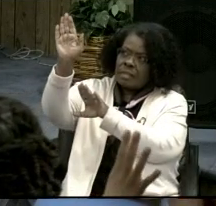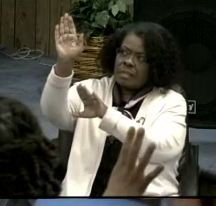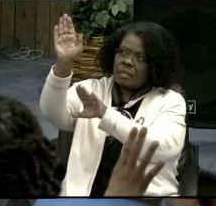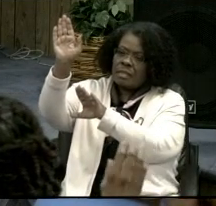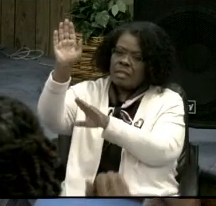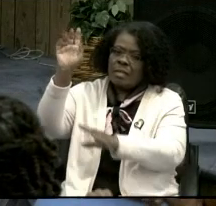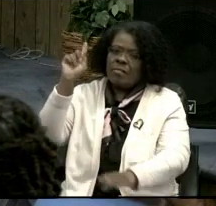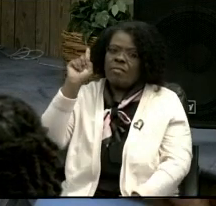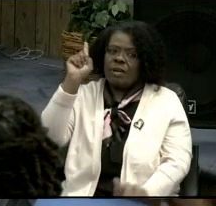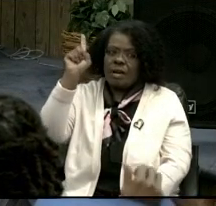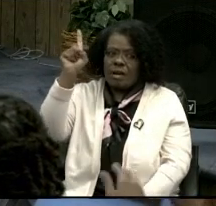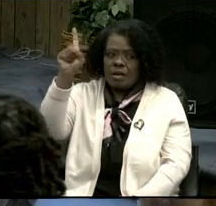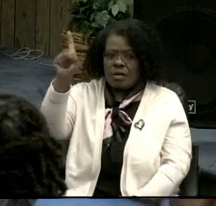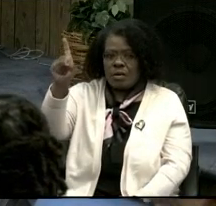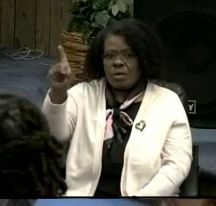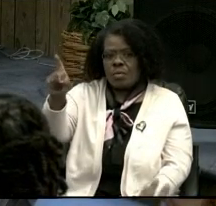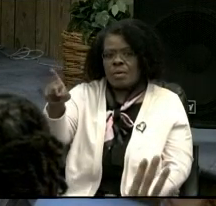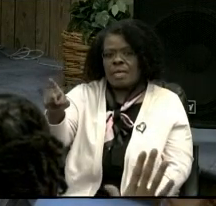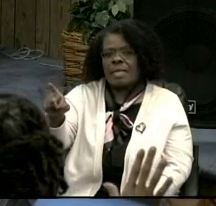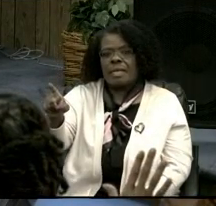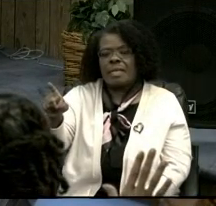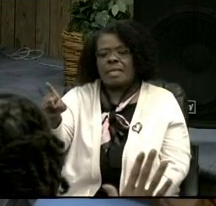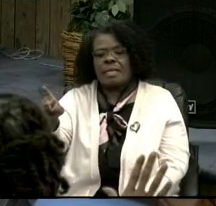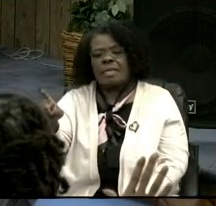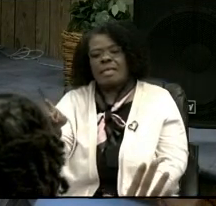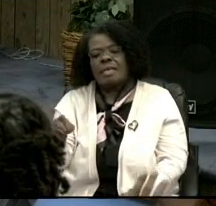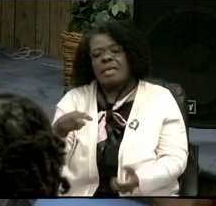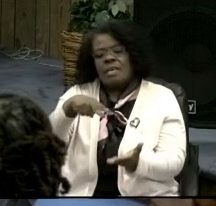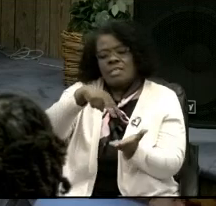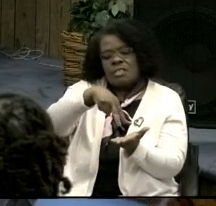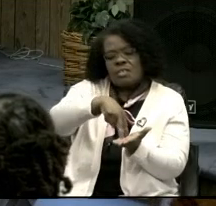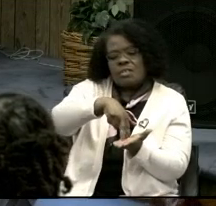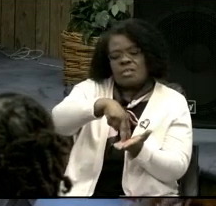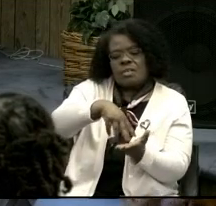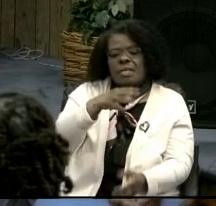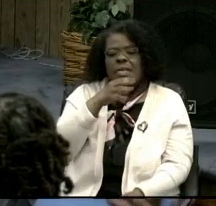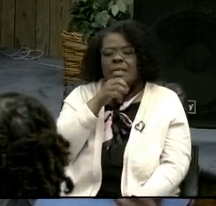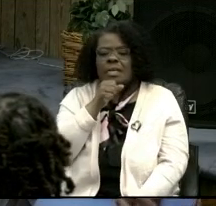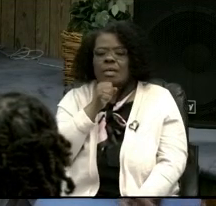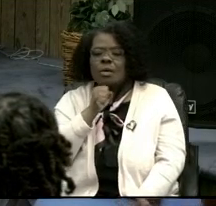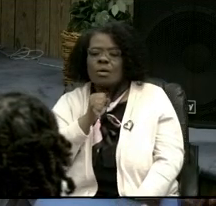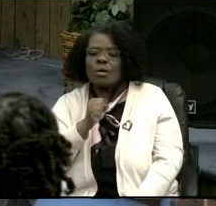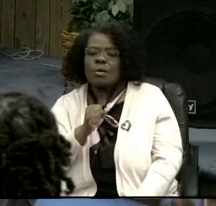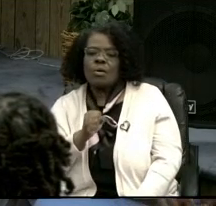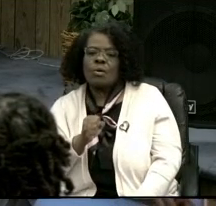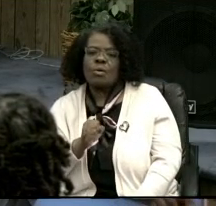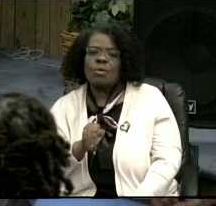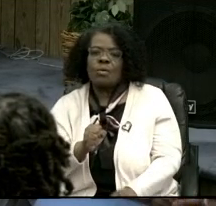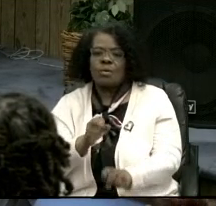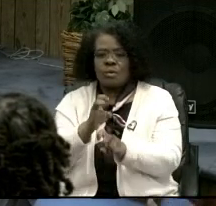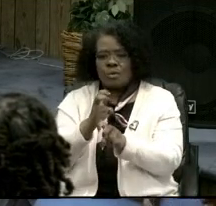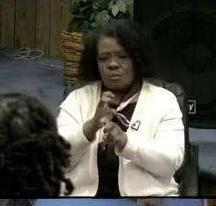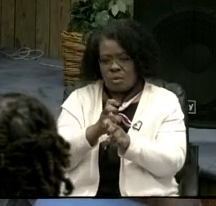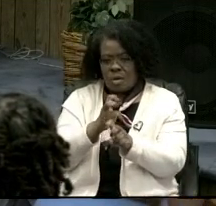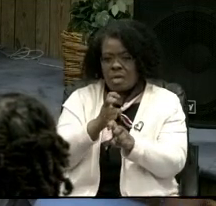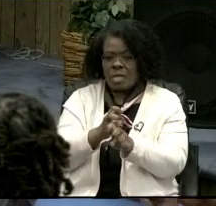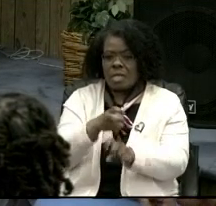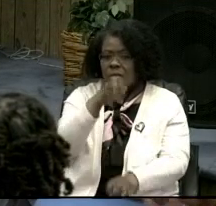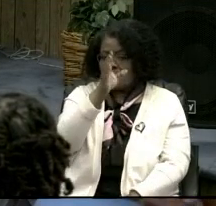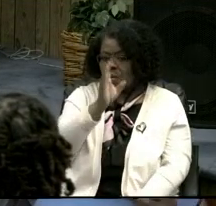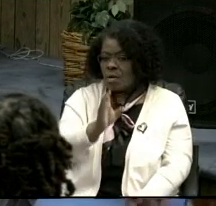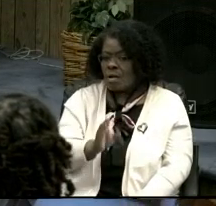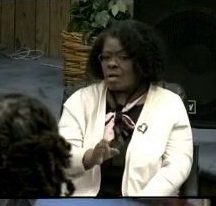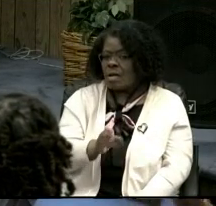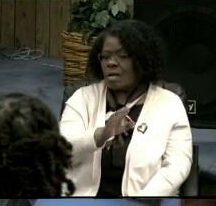far away stood an old rugged cross. The